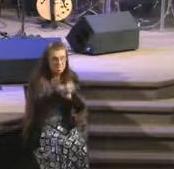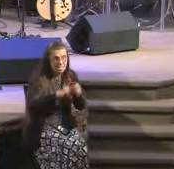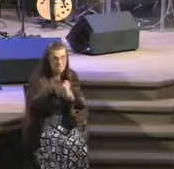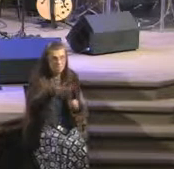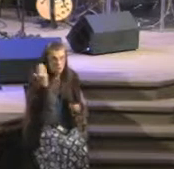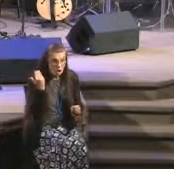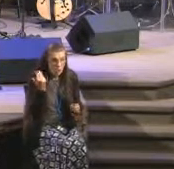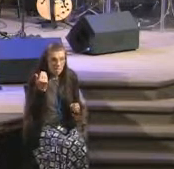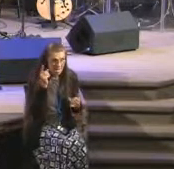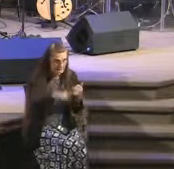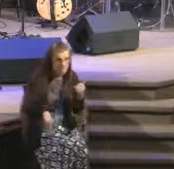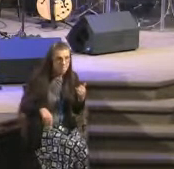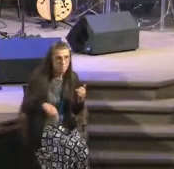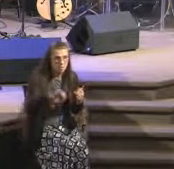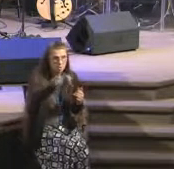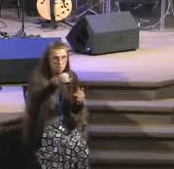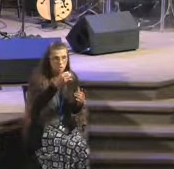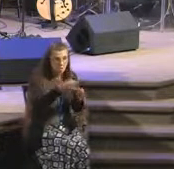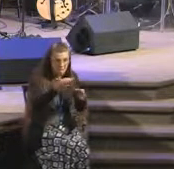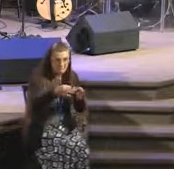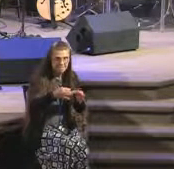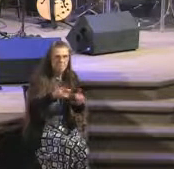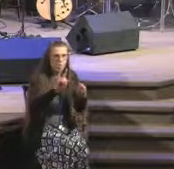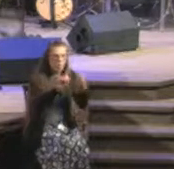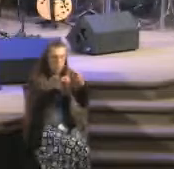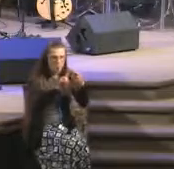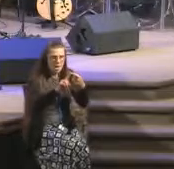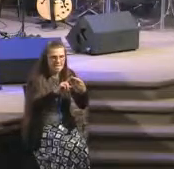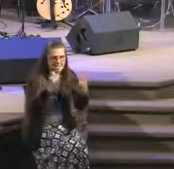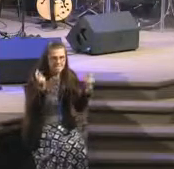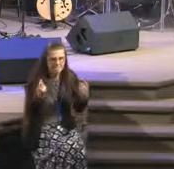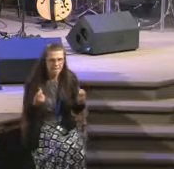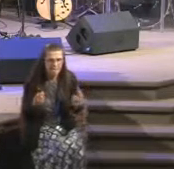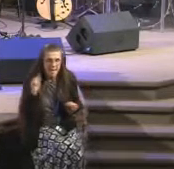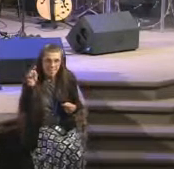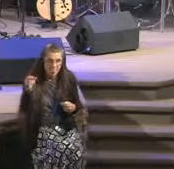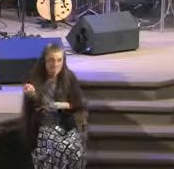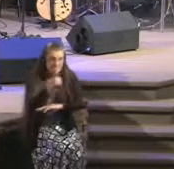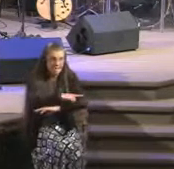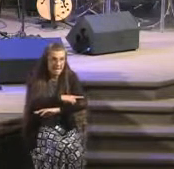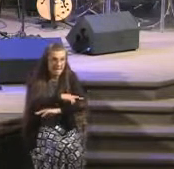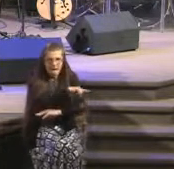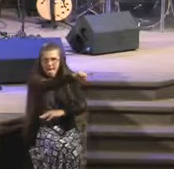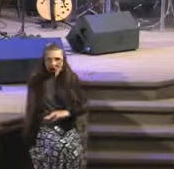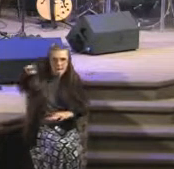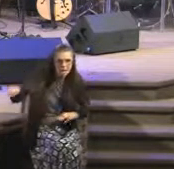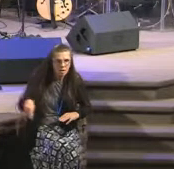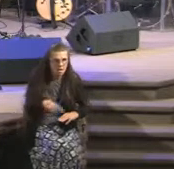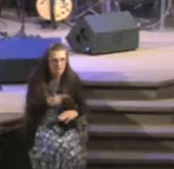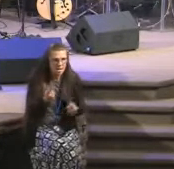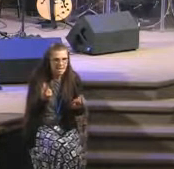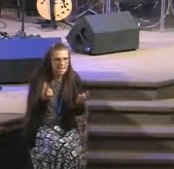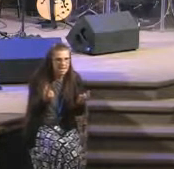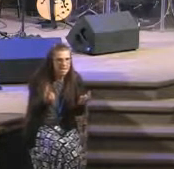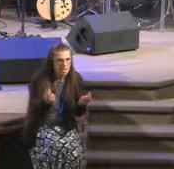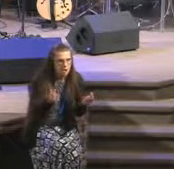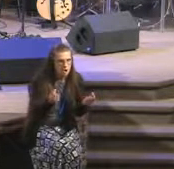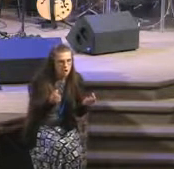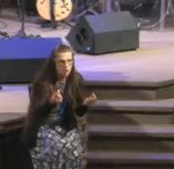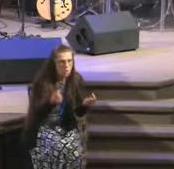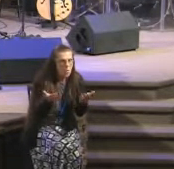of the book of Judges, where it makes one sentence. It says this: in those days, everyone did what was right in their